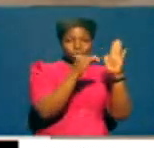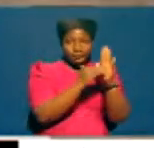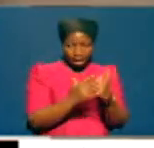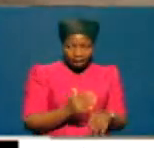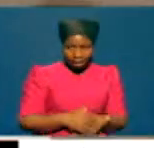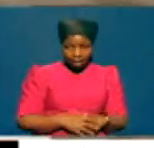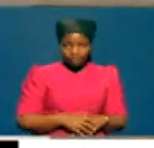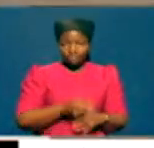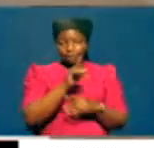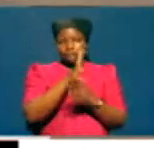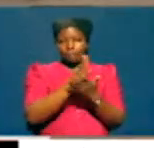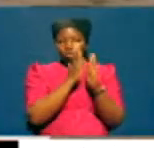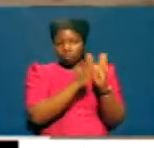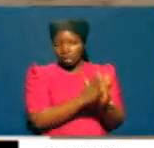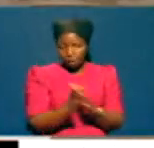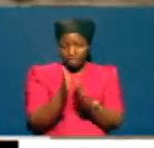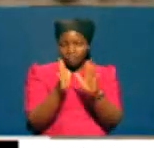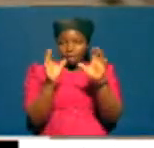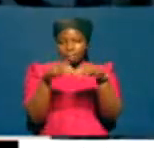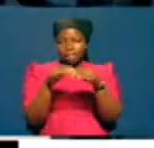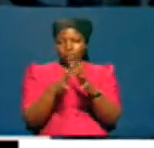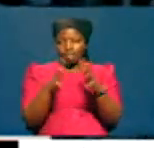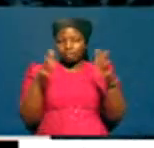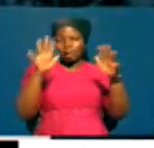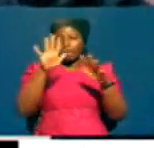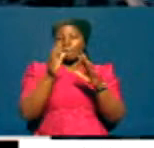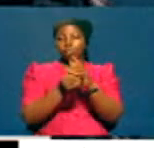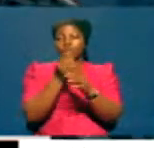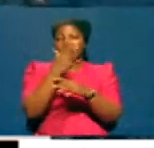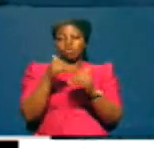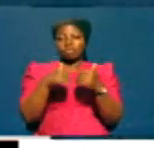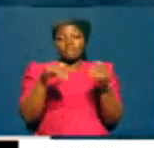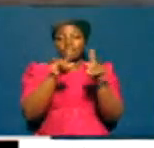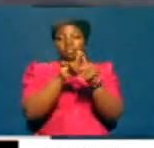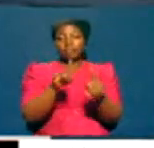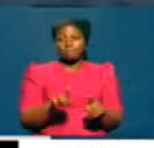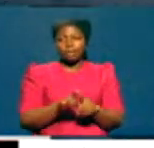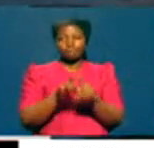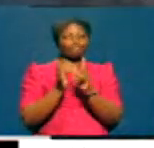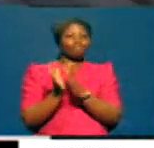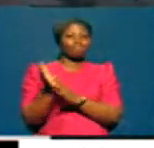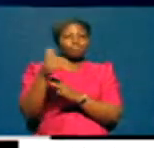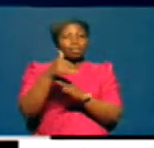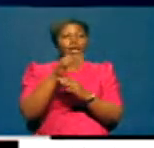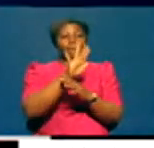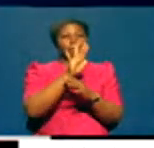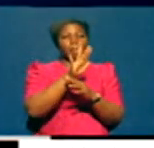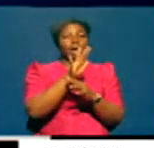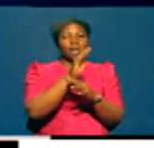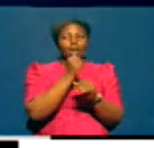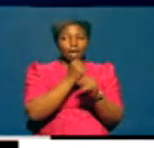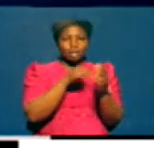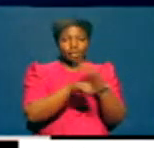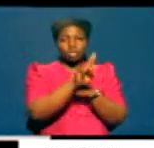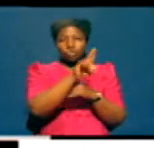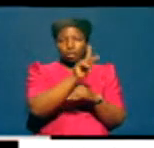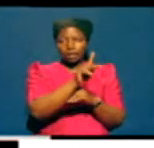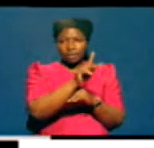part of a plan by the company to expand its production space and consolidate its footprint in the UK. Amazon Studios